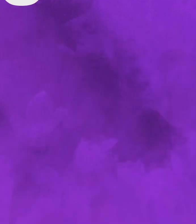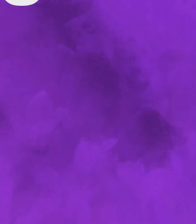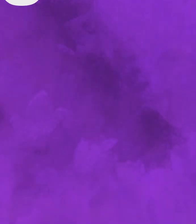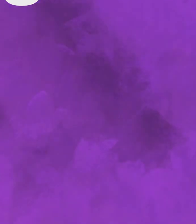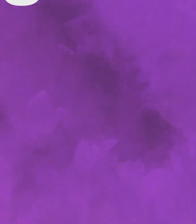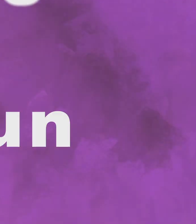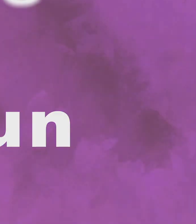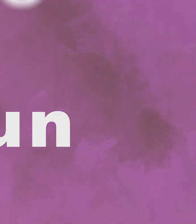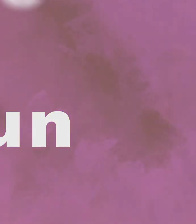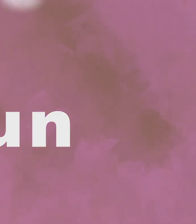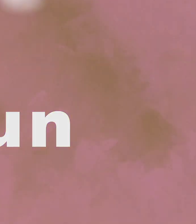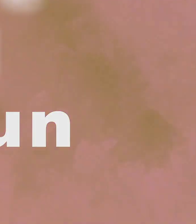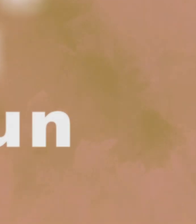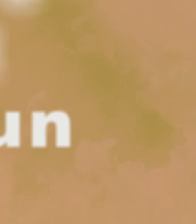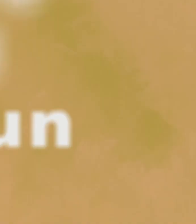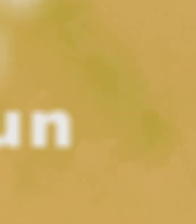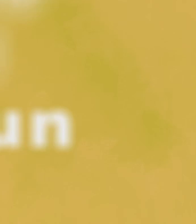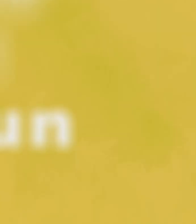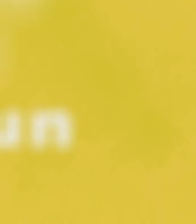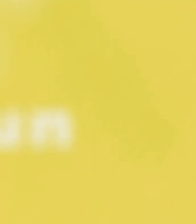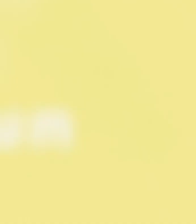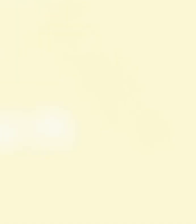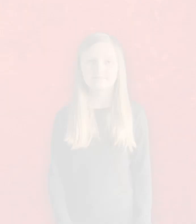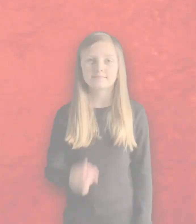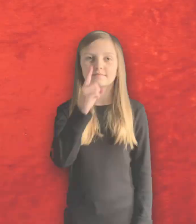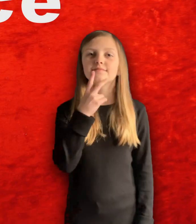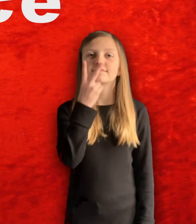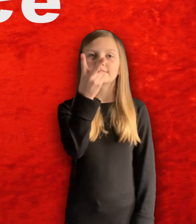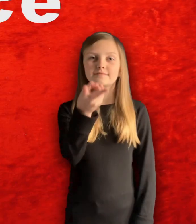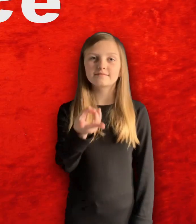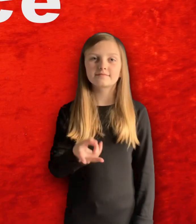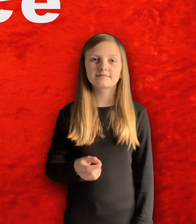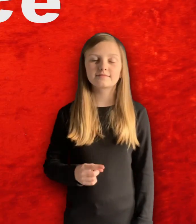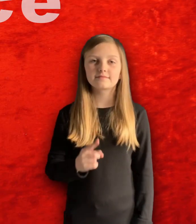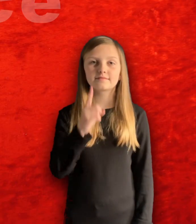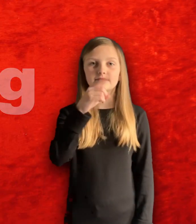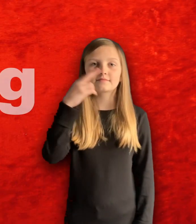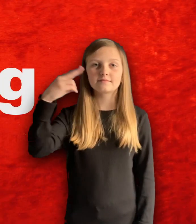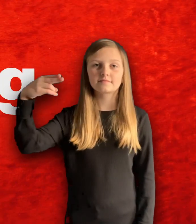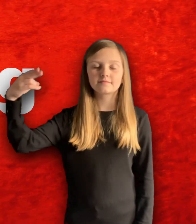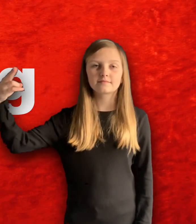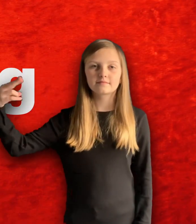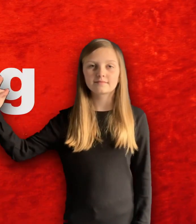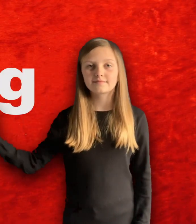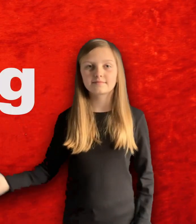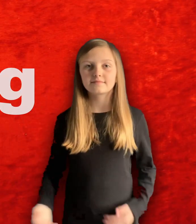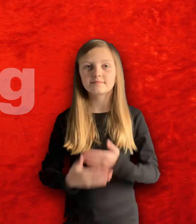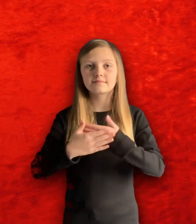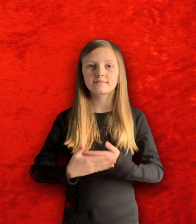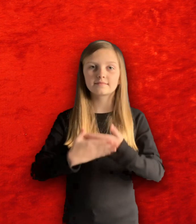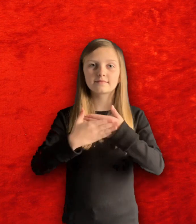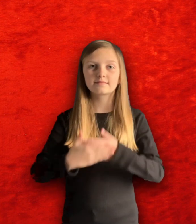feel the song One voice, one song,